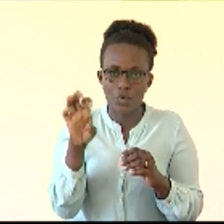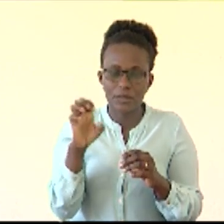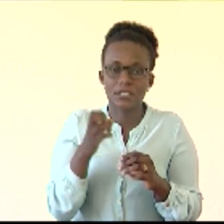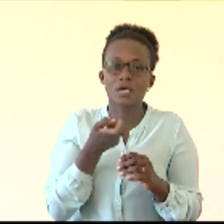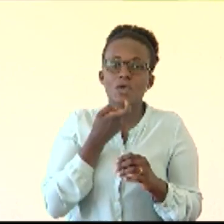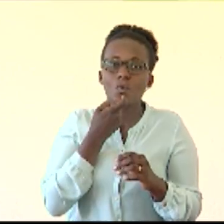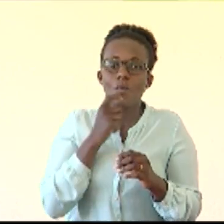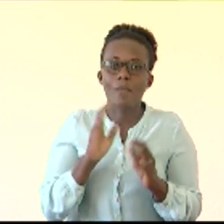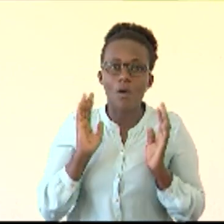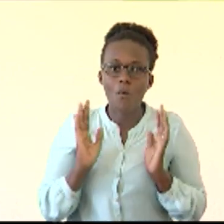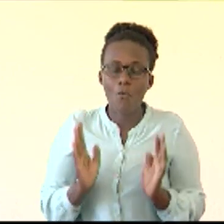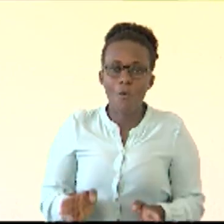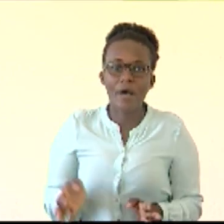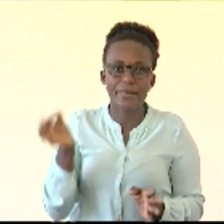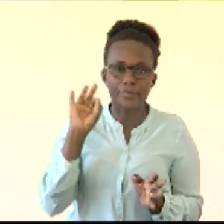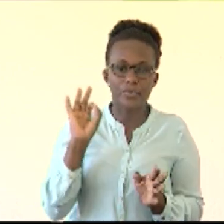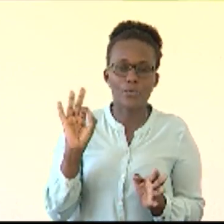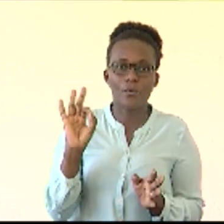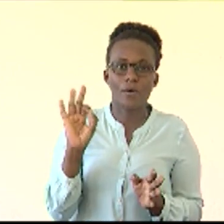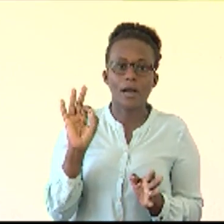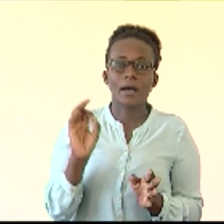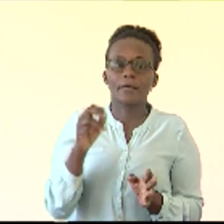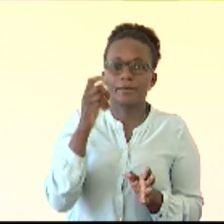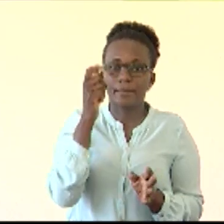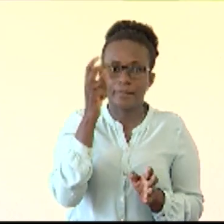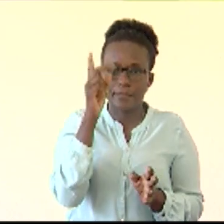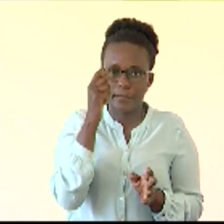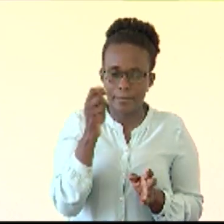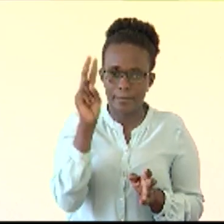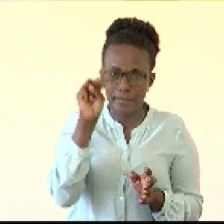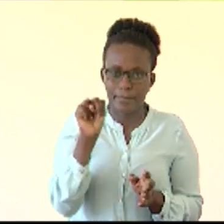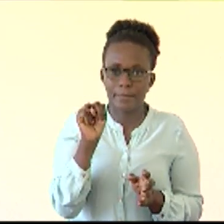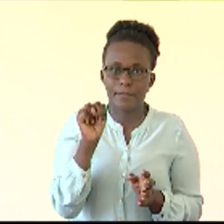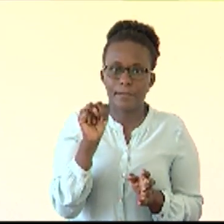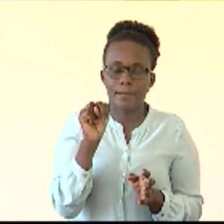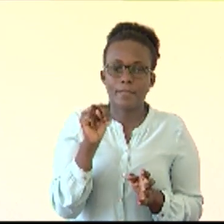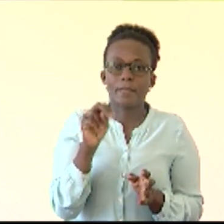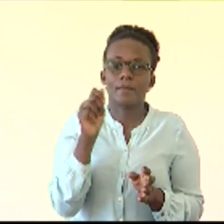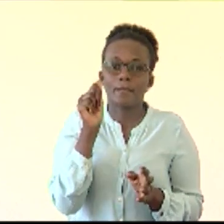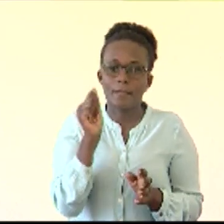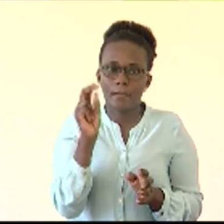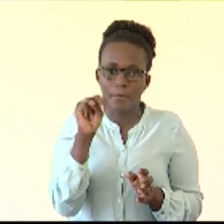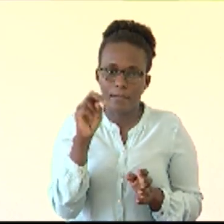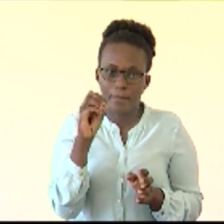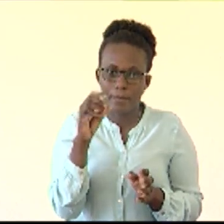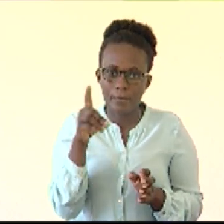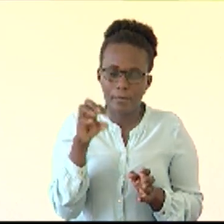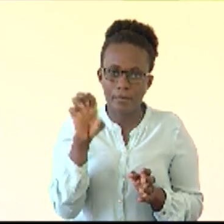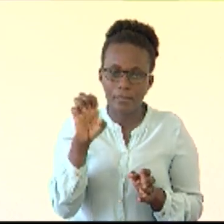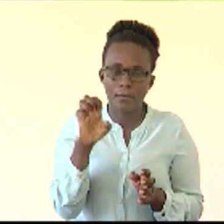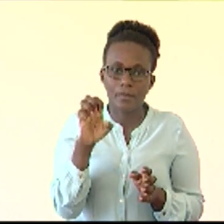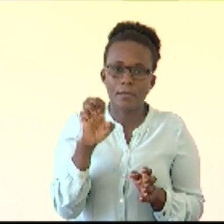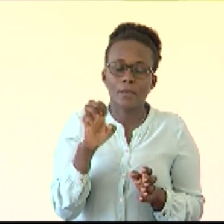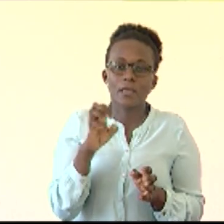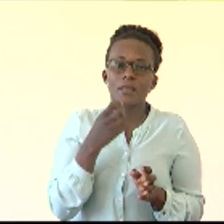and it has to be pure tin, as we said. The anode, the metal that is used